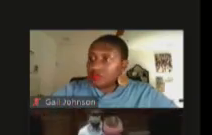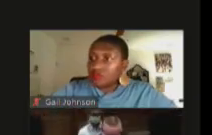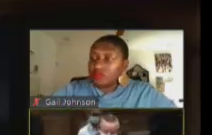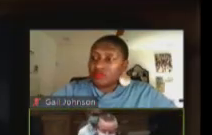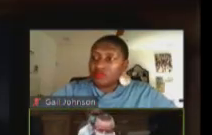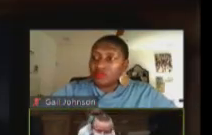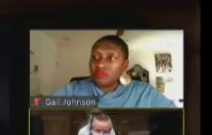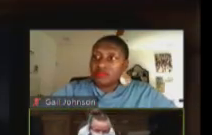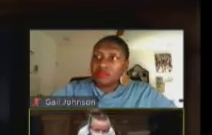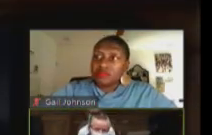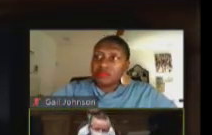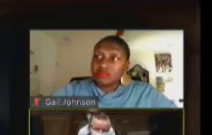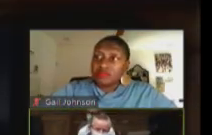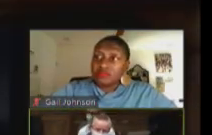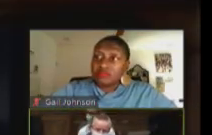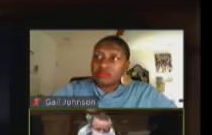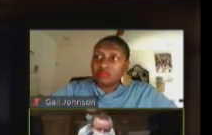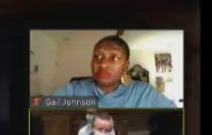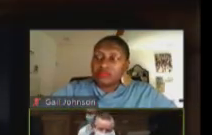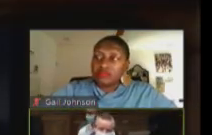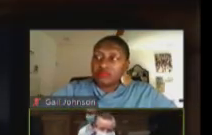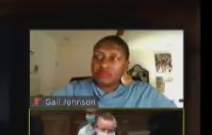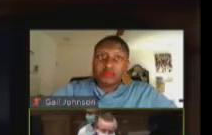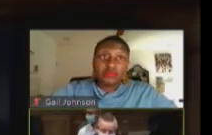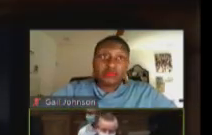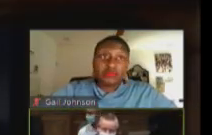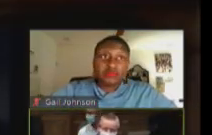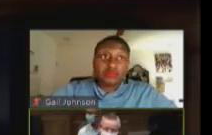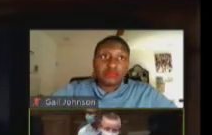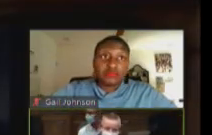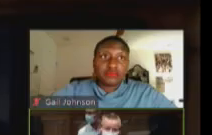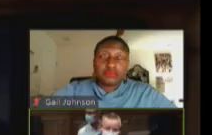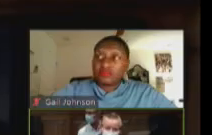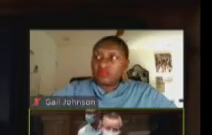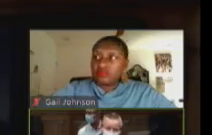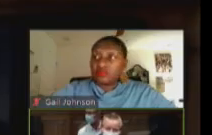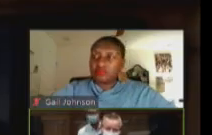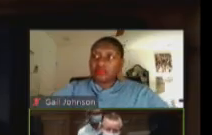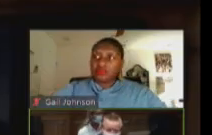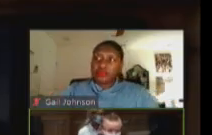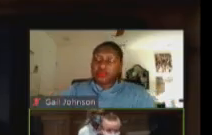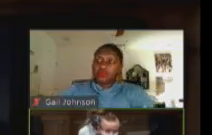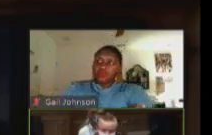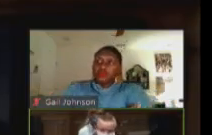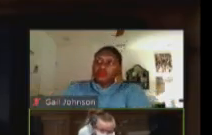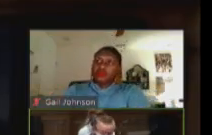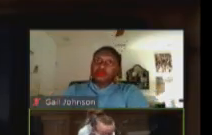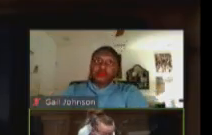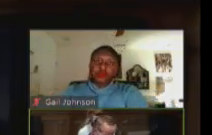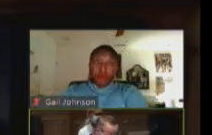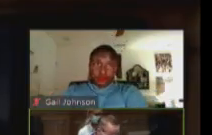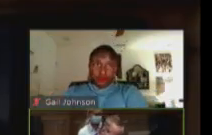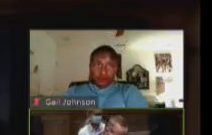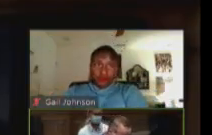Yes, sir. My name's Donald Shepherd. I choose to call myself the people's representative, and it's been for 12